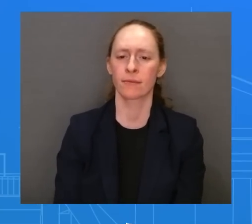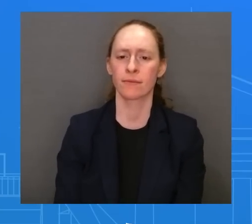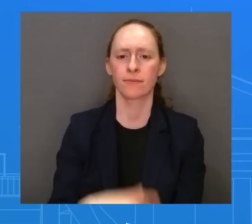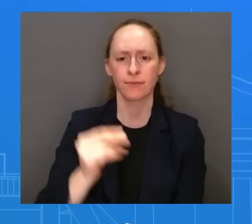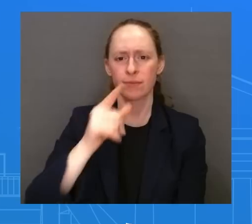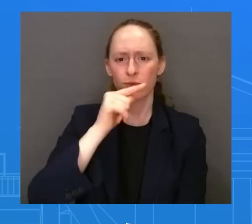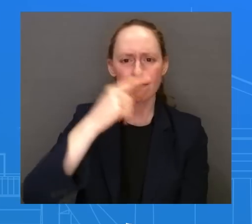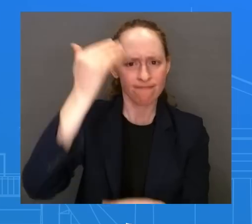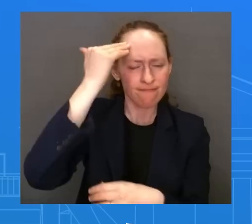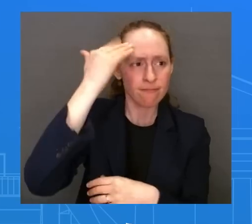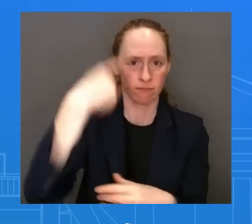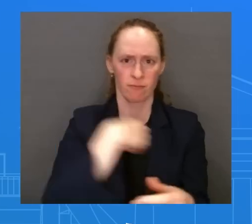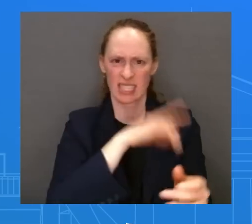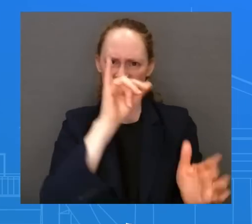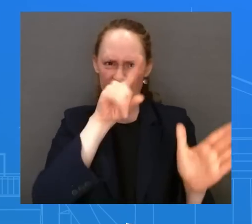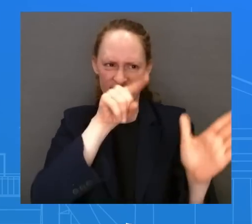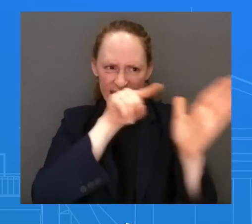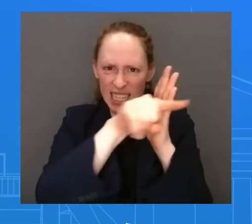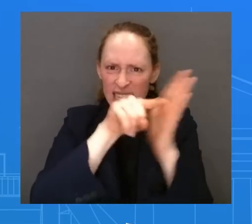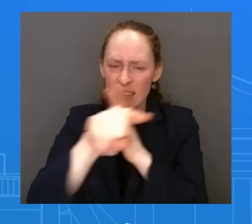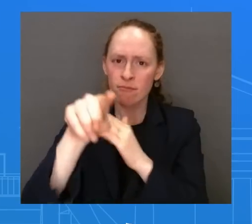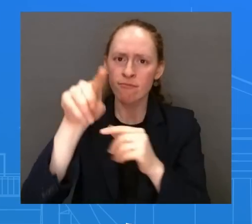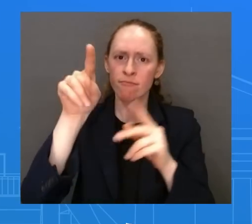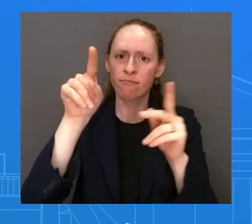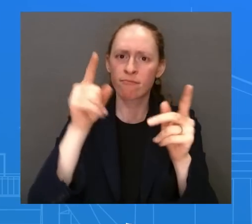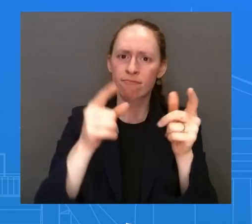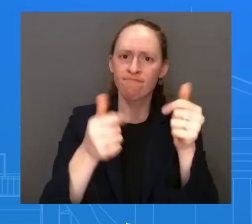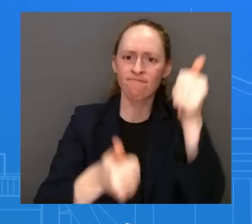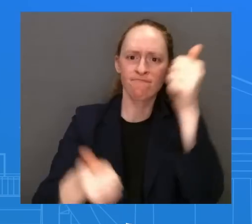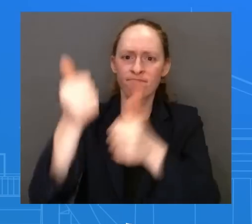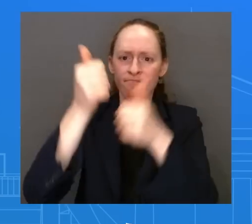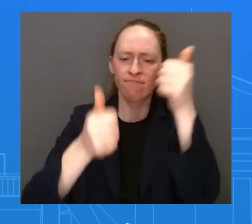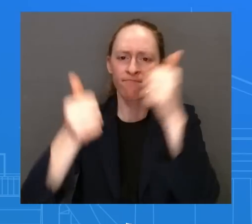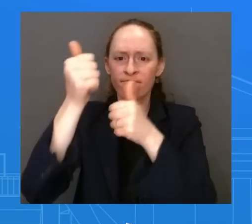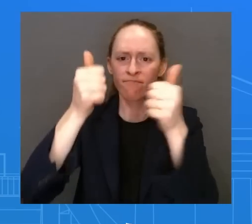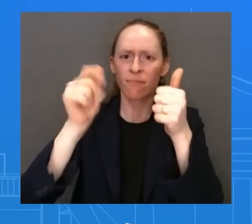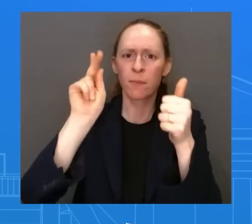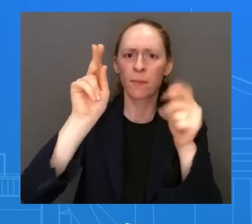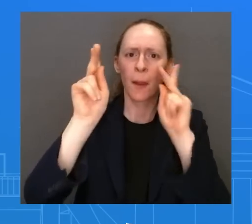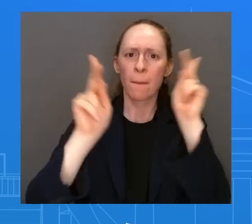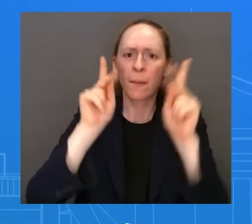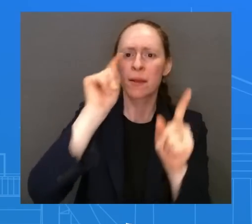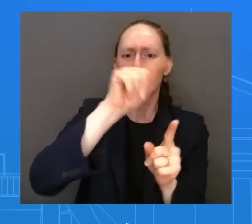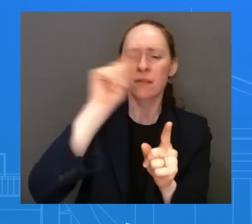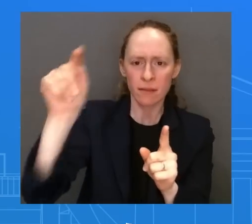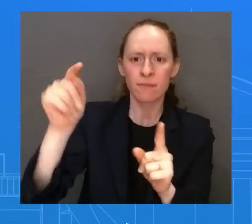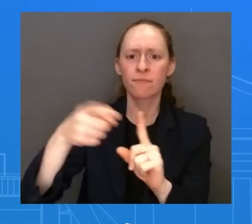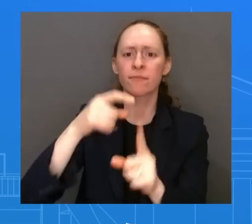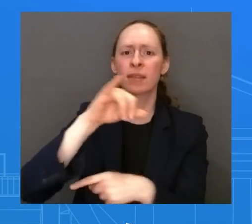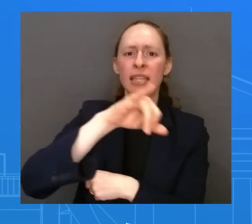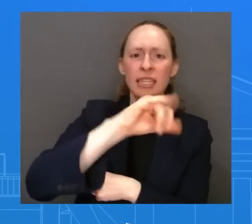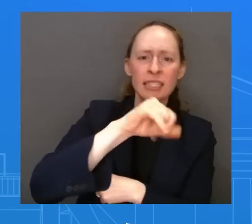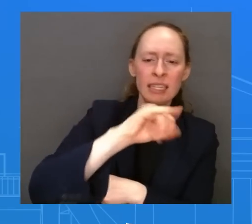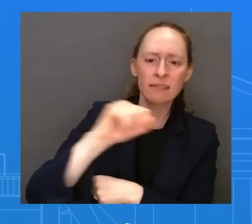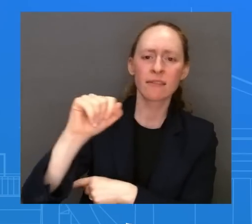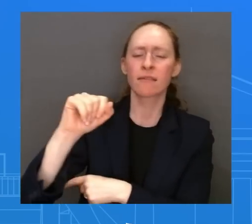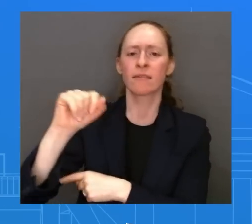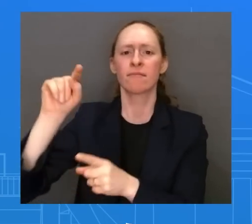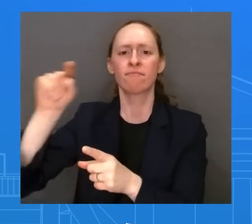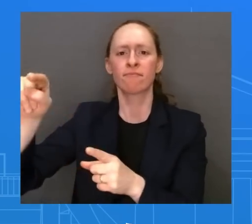it is also undeniable that decisions made and the lack of planning done by the previous administration